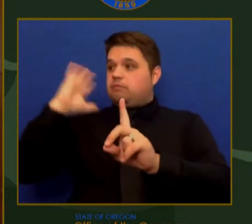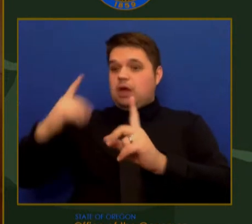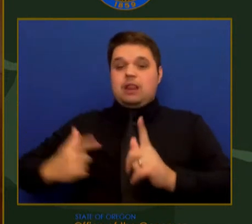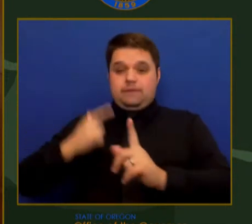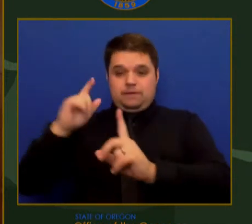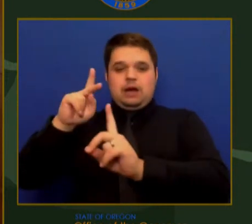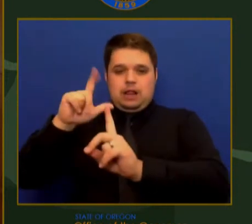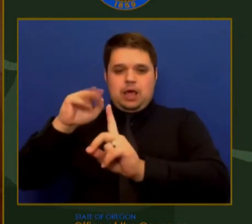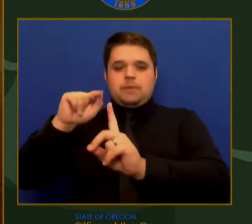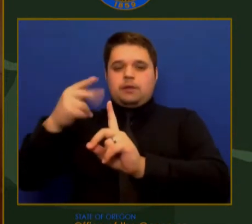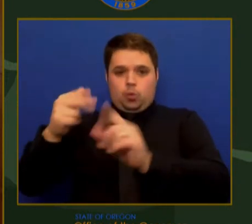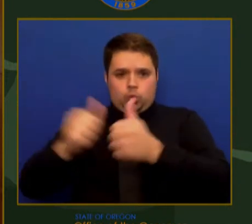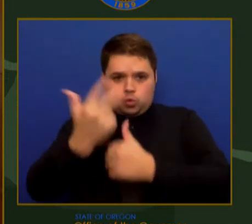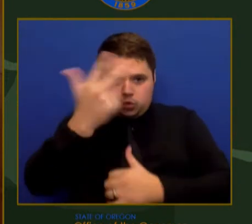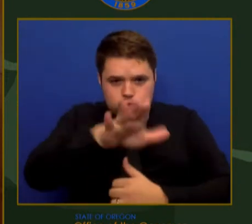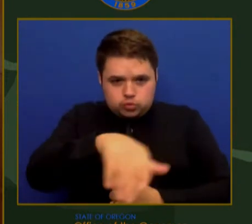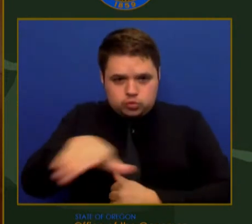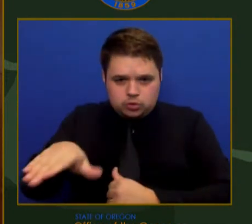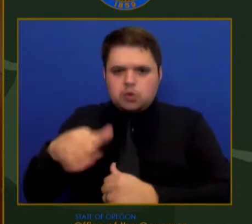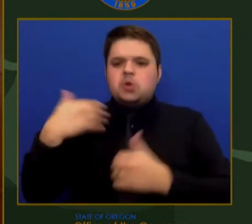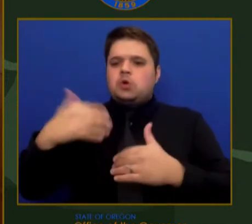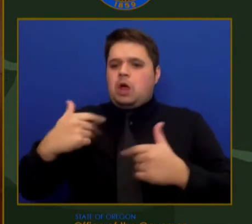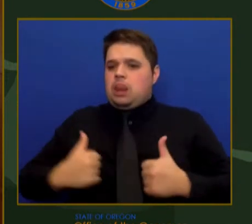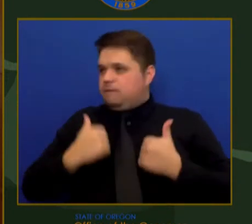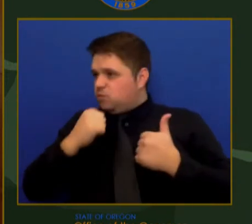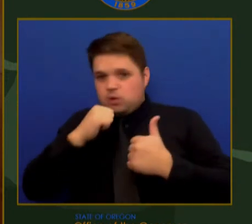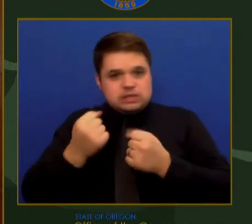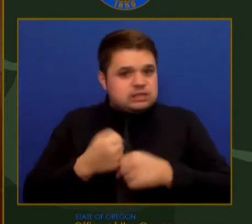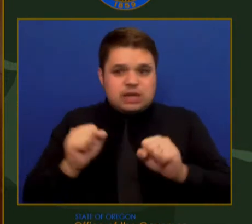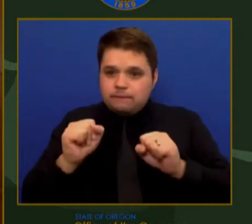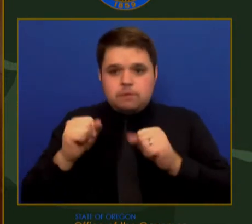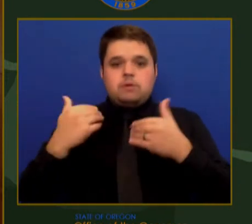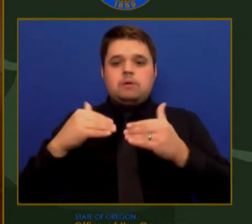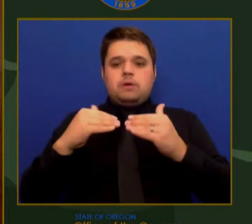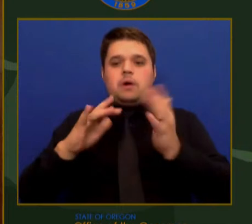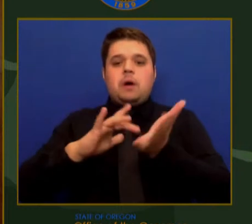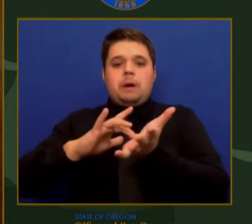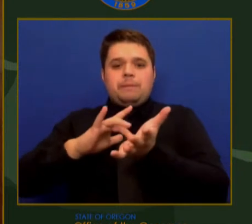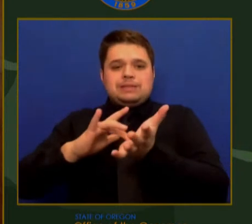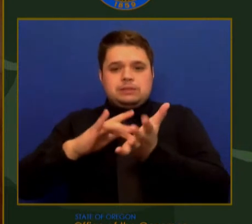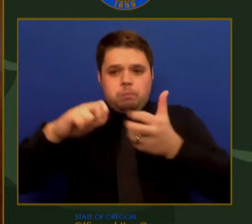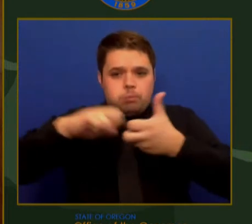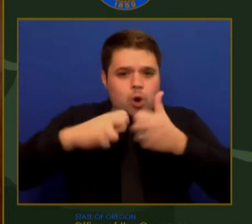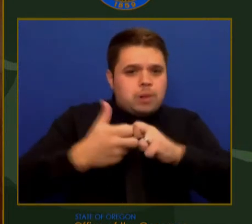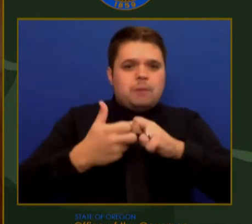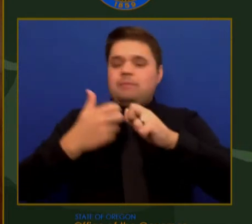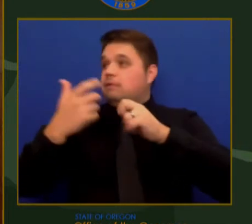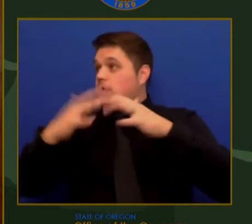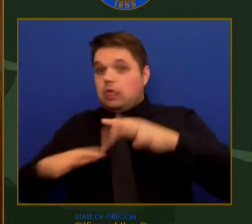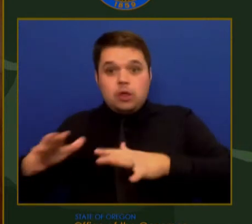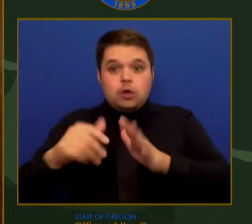severe medical issues, undergoing several major surgeries that left her unable to work.